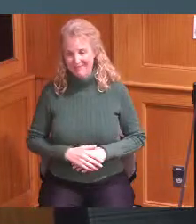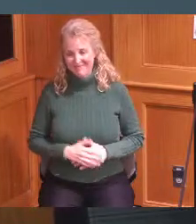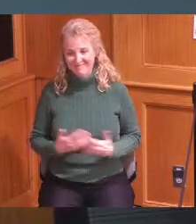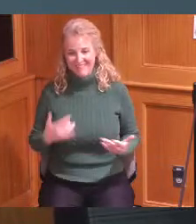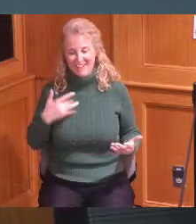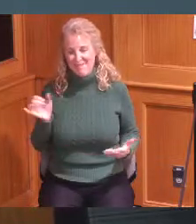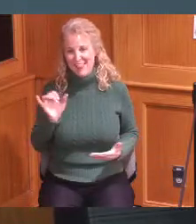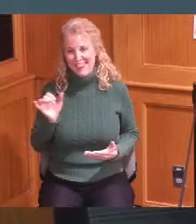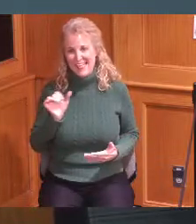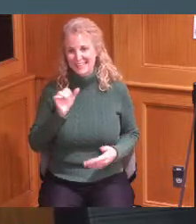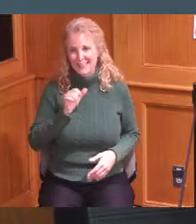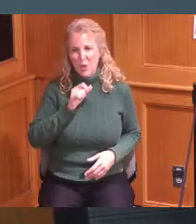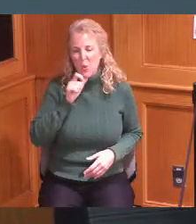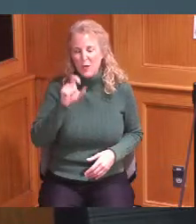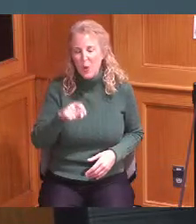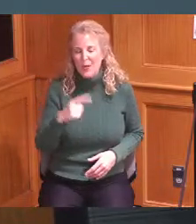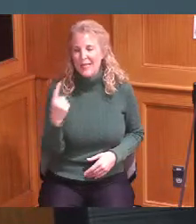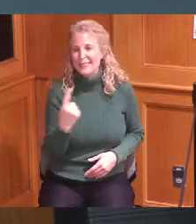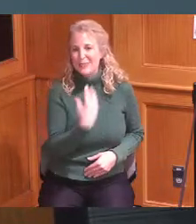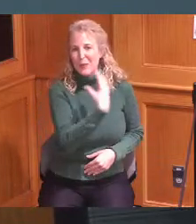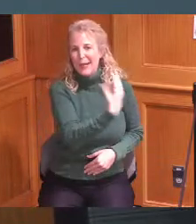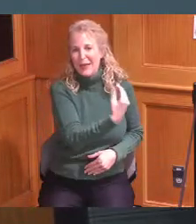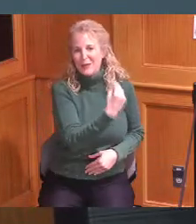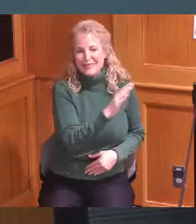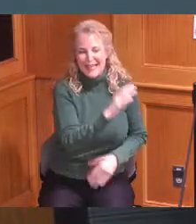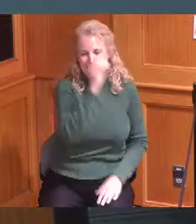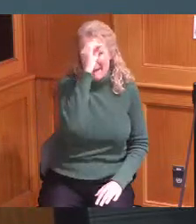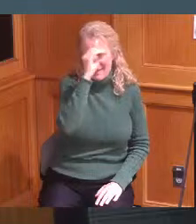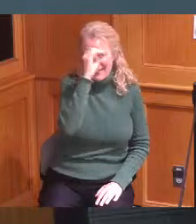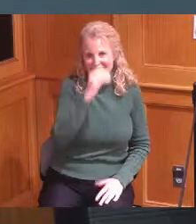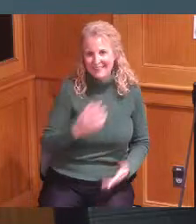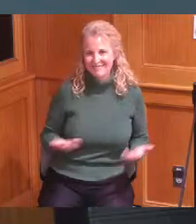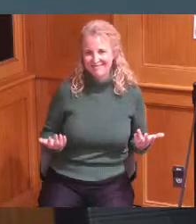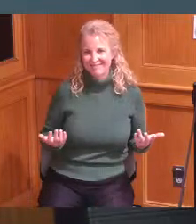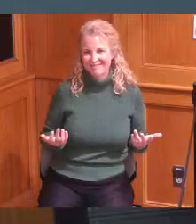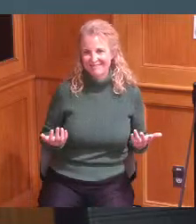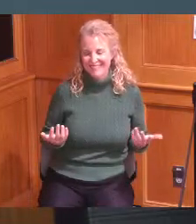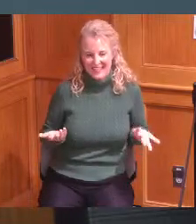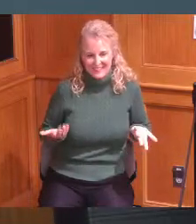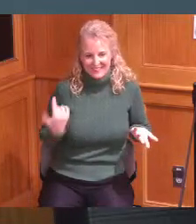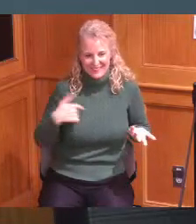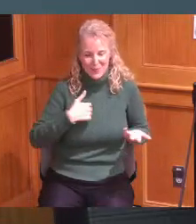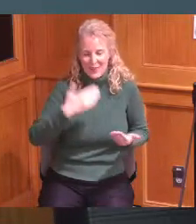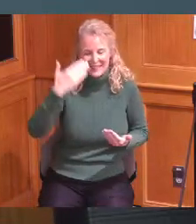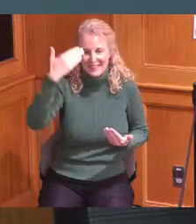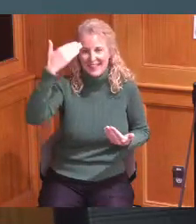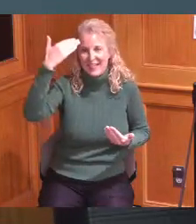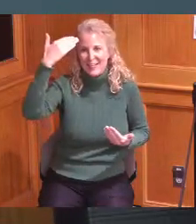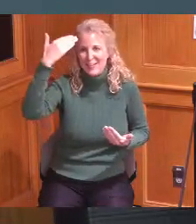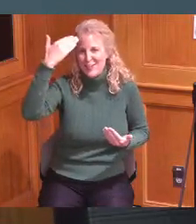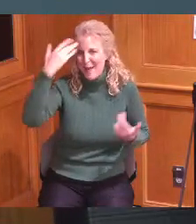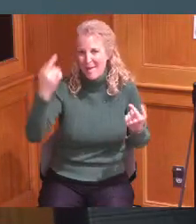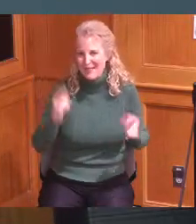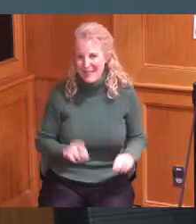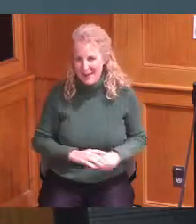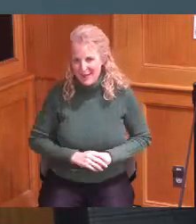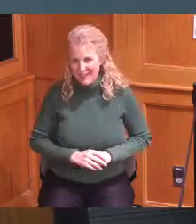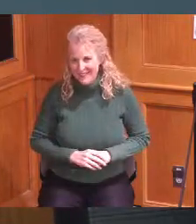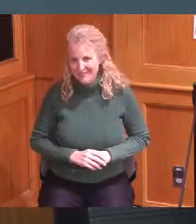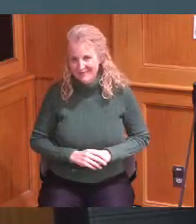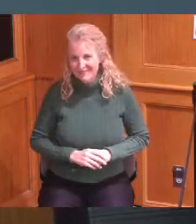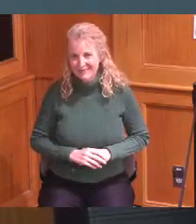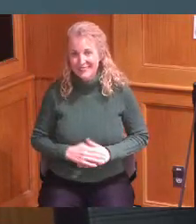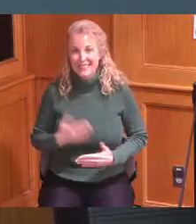to me we would not need a consultant for the same purpose that we did before, but really somebody, I don't